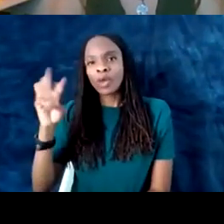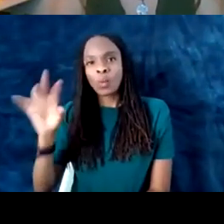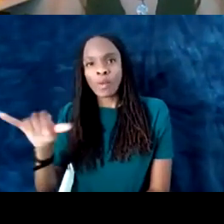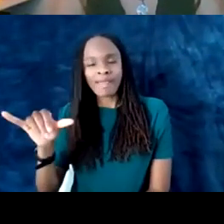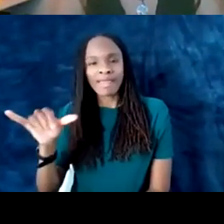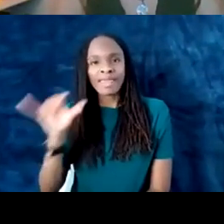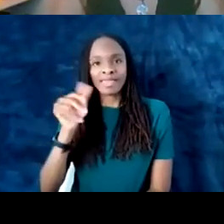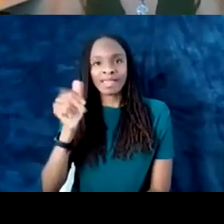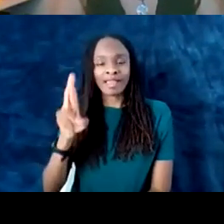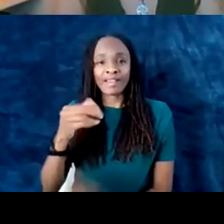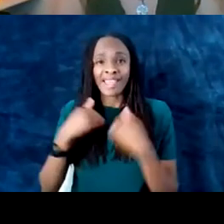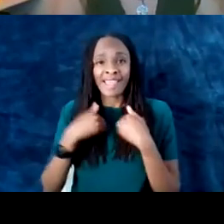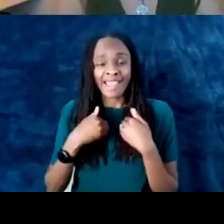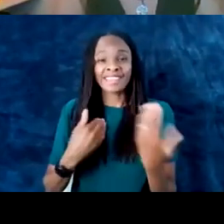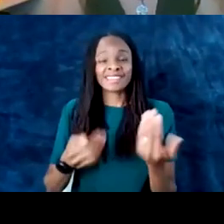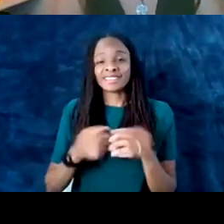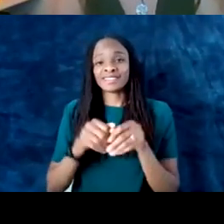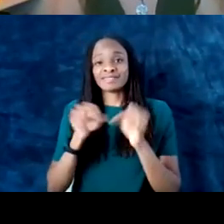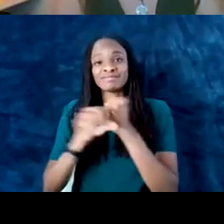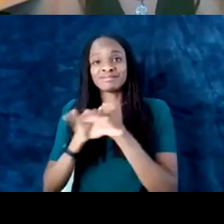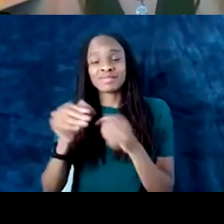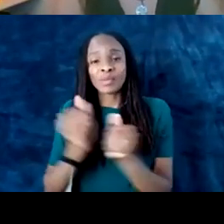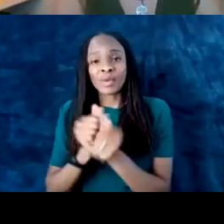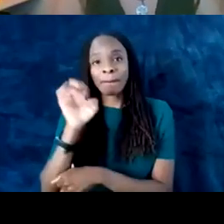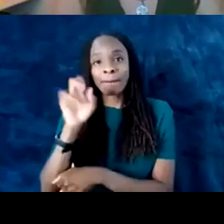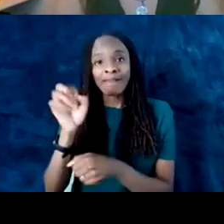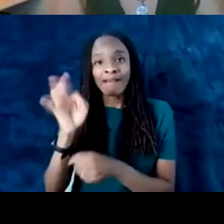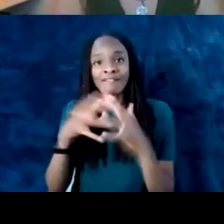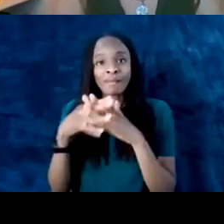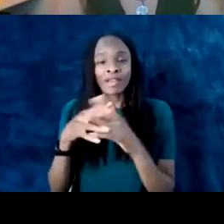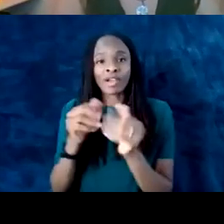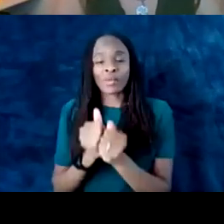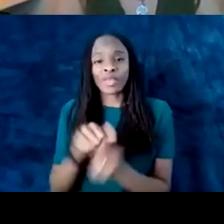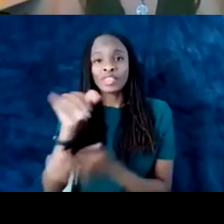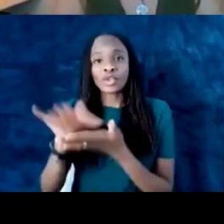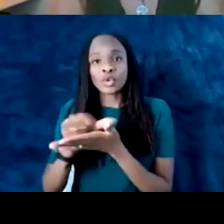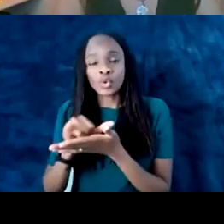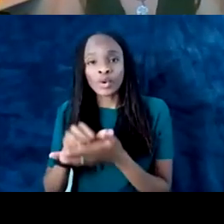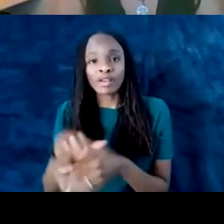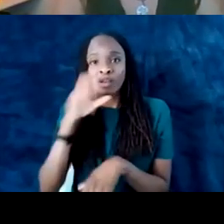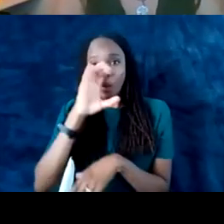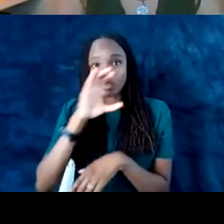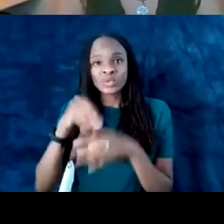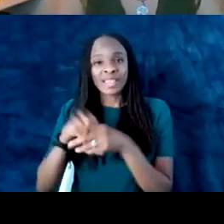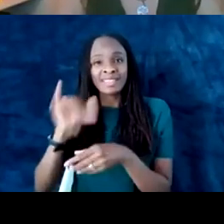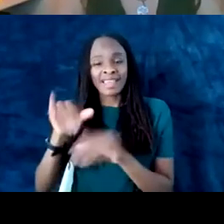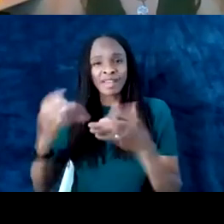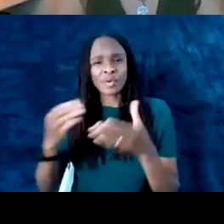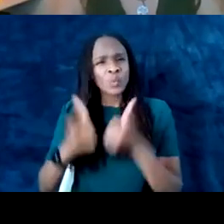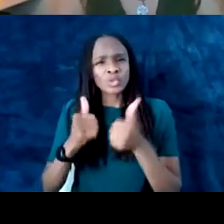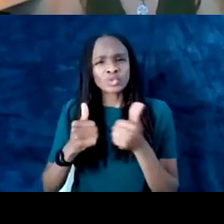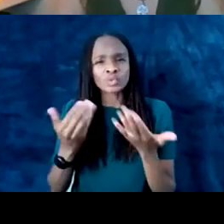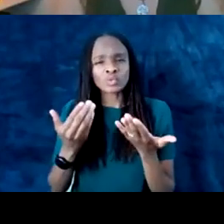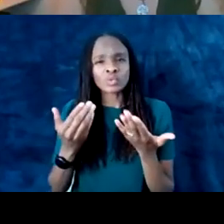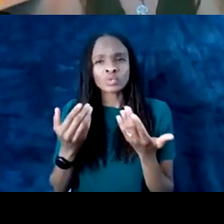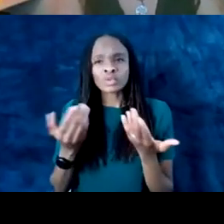literally on Bank of America bank statements, in a New Yorker exclusive cartoon, in a Jeopardy category. So what of our